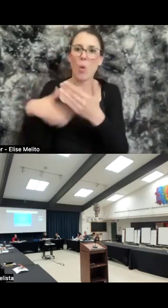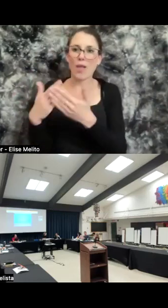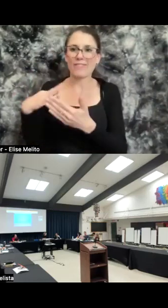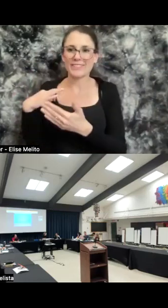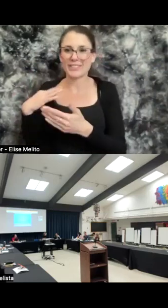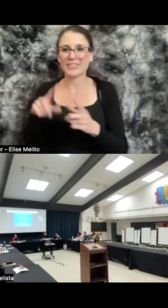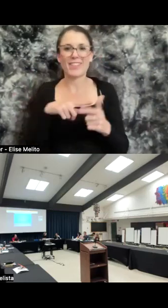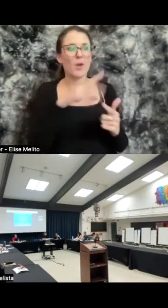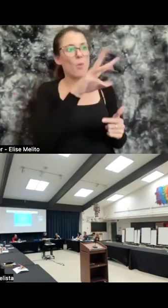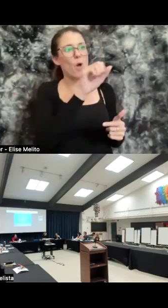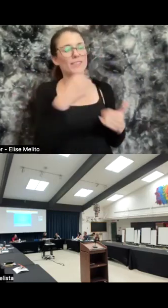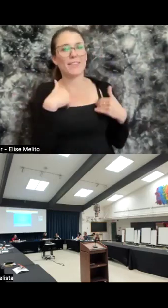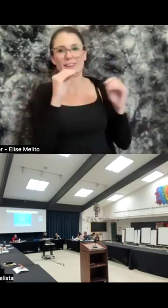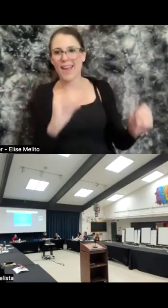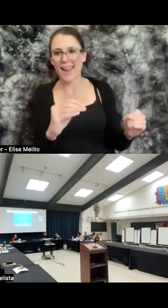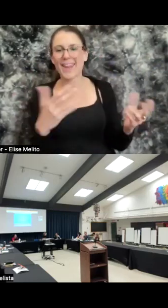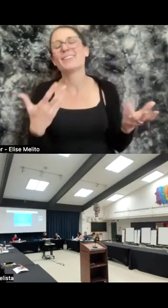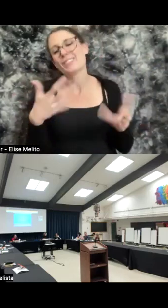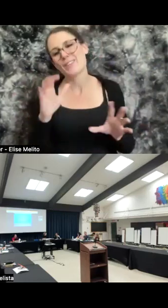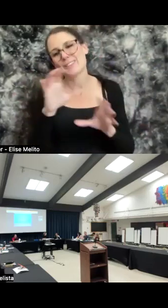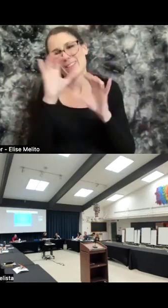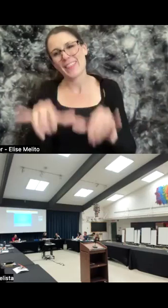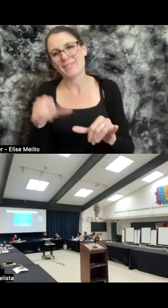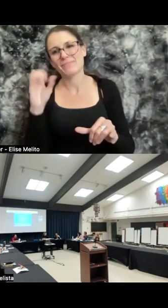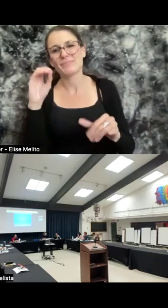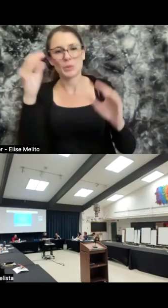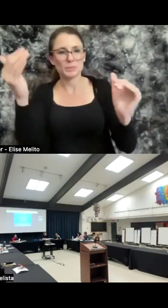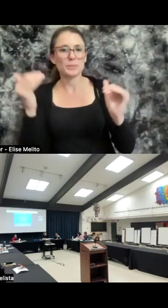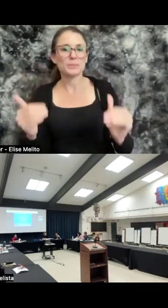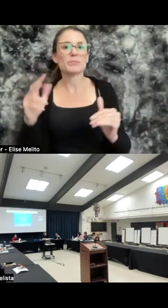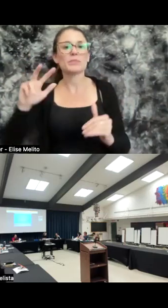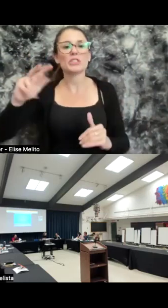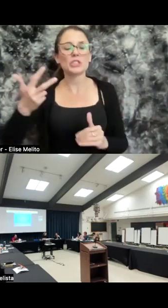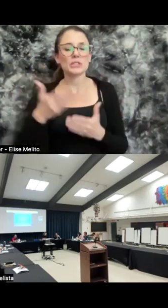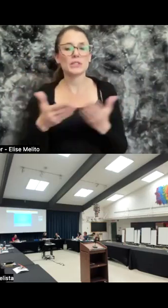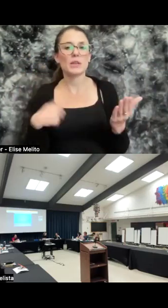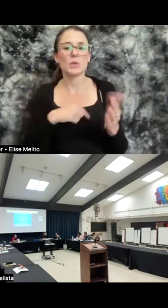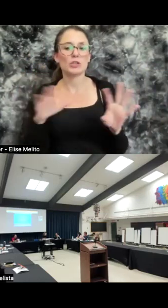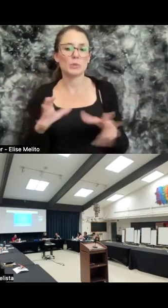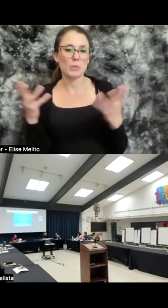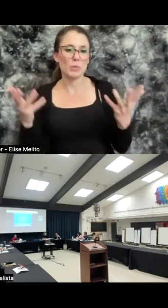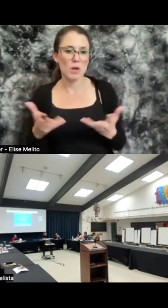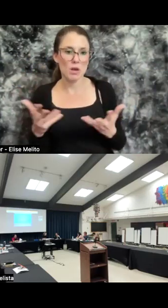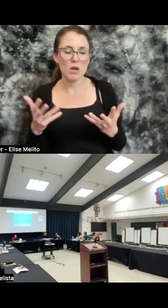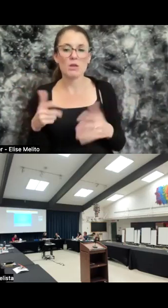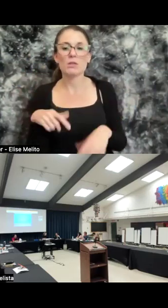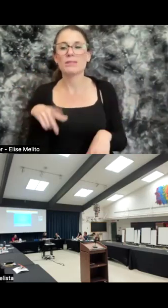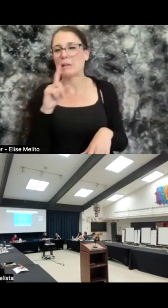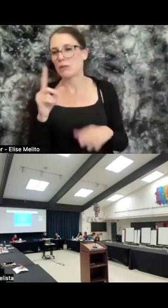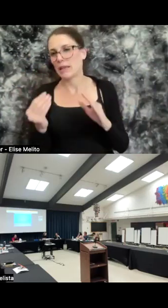We don't want to do that. Okay. And then the third thing that we're doing, I've alluded to a little